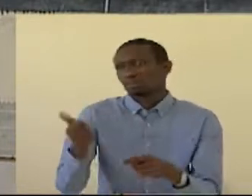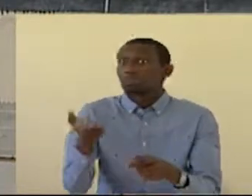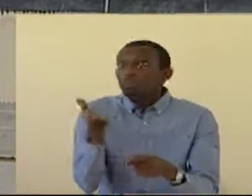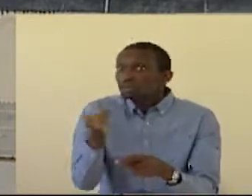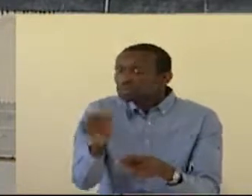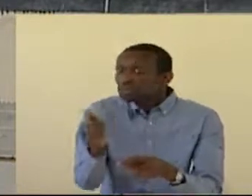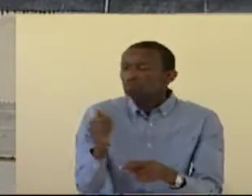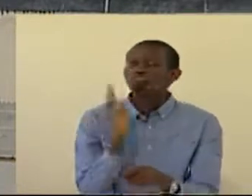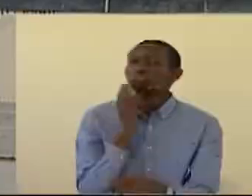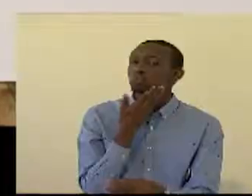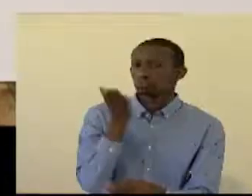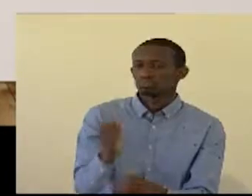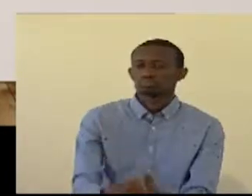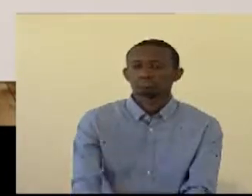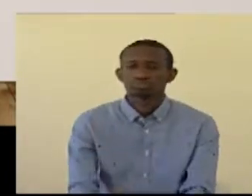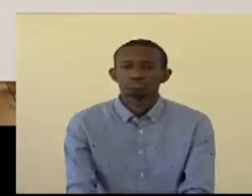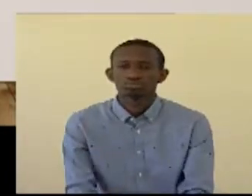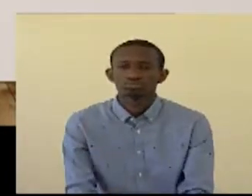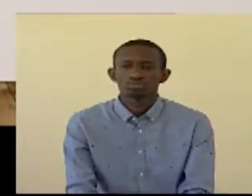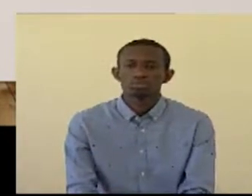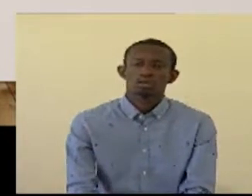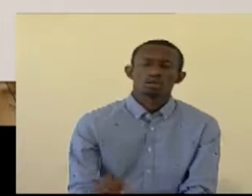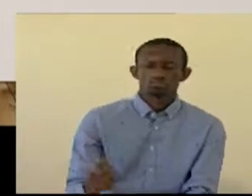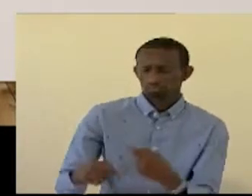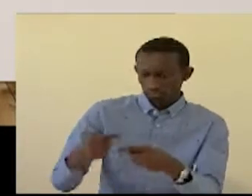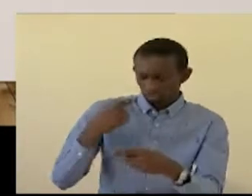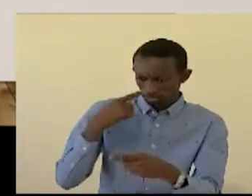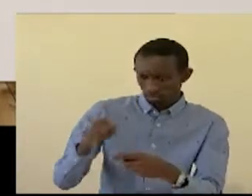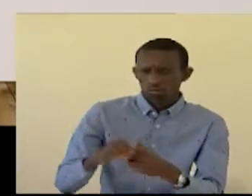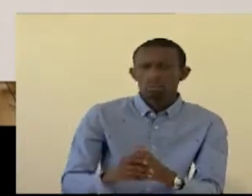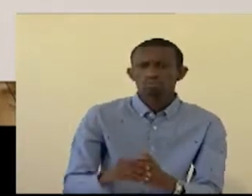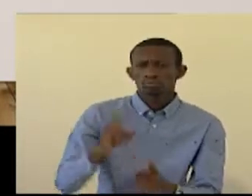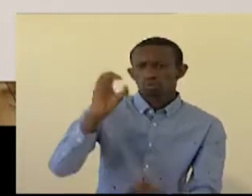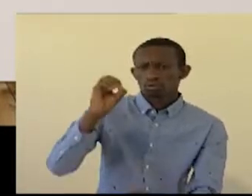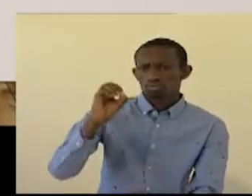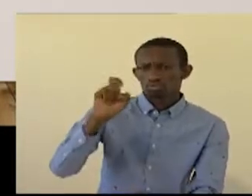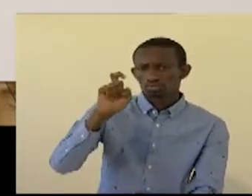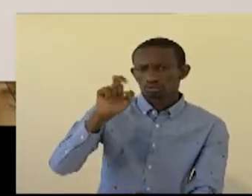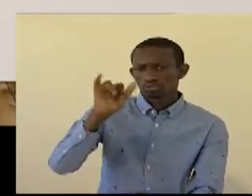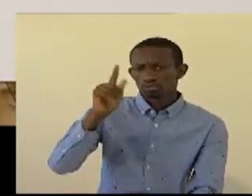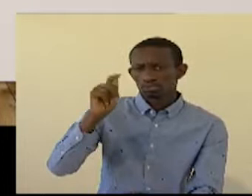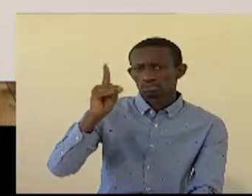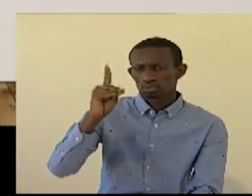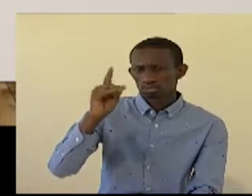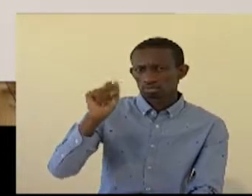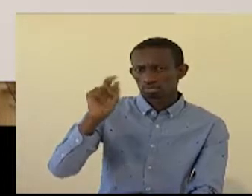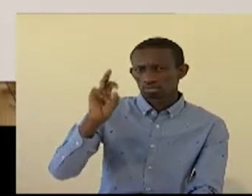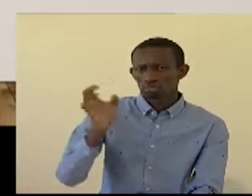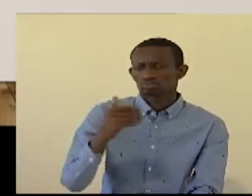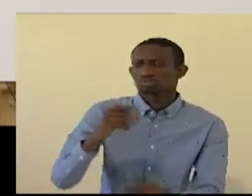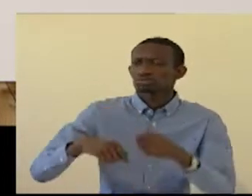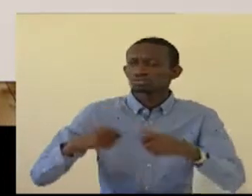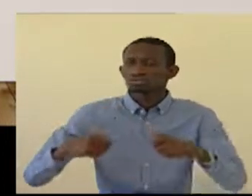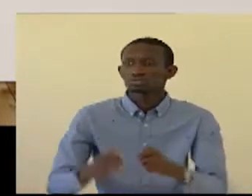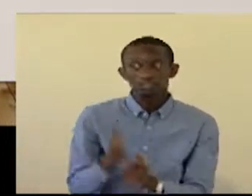water. And now let's go to the oxidation reactions. Oxidation reactions are